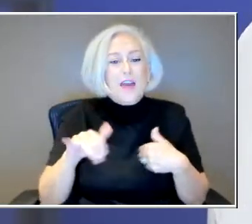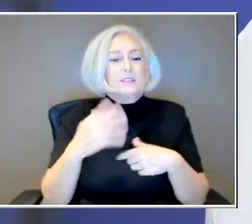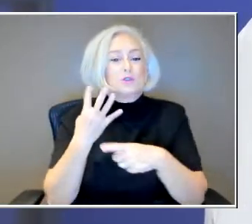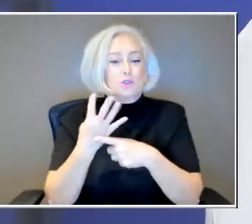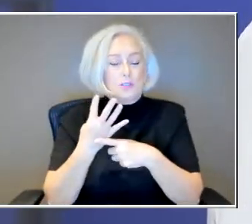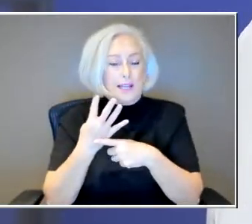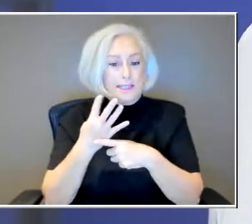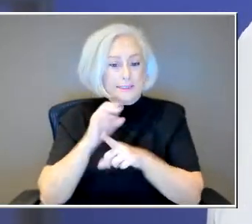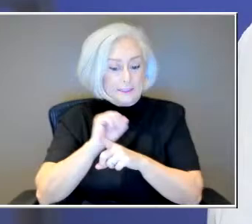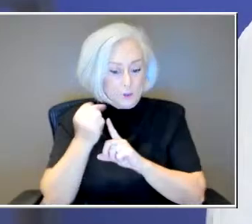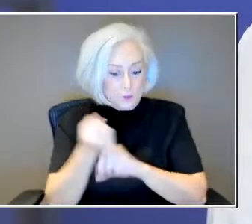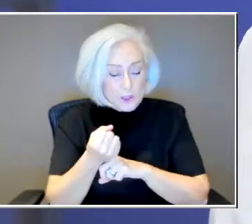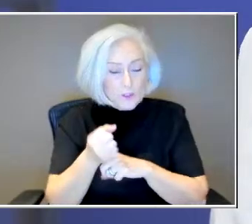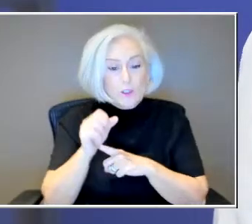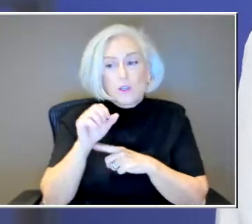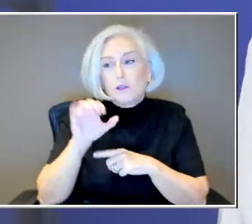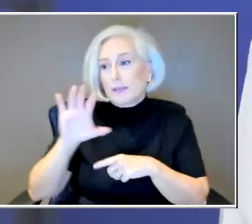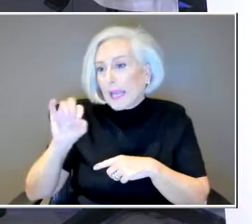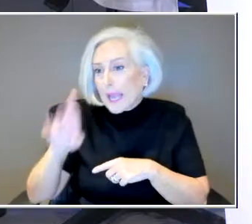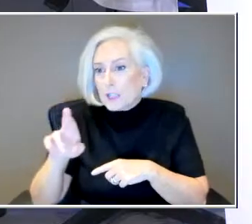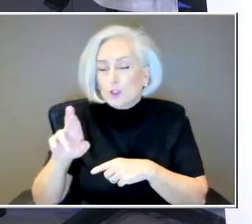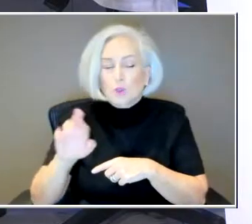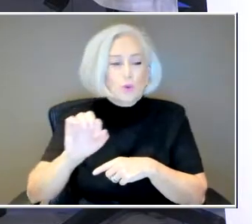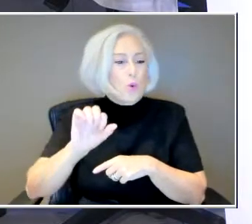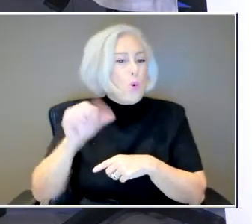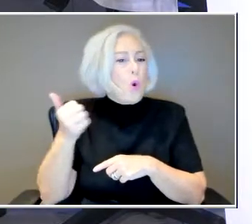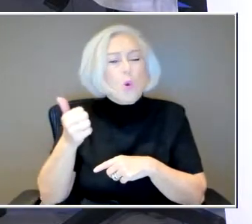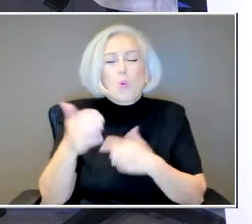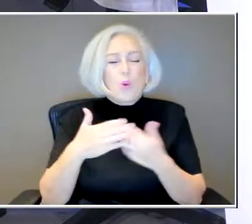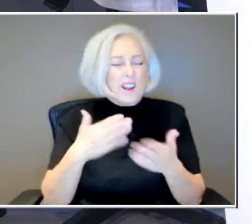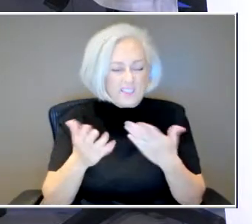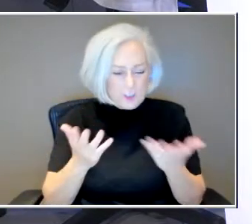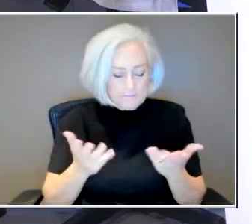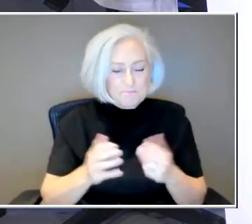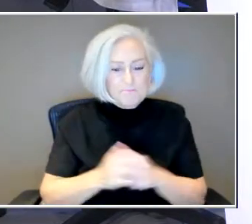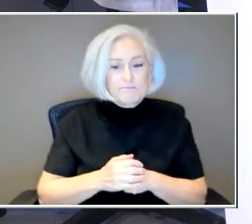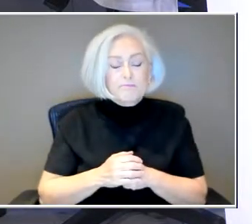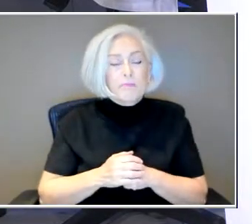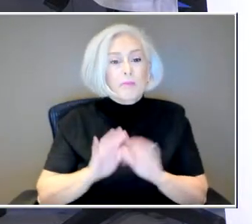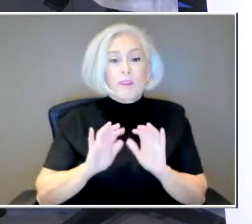something else that you think is running in the family. And Dr. Bansal, how nice is it to have